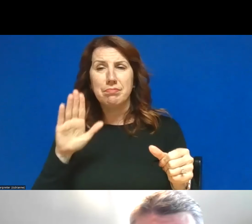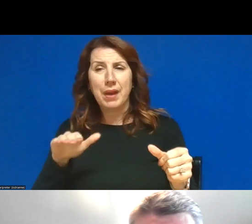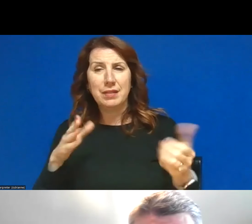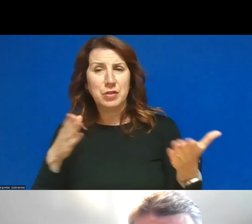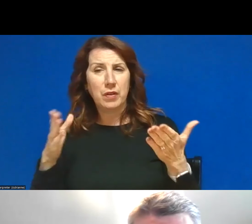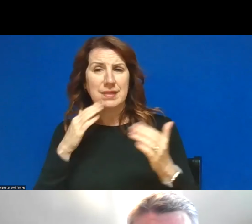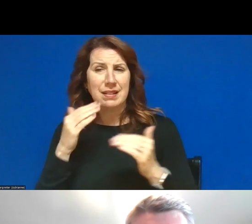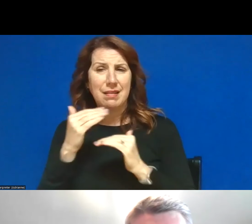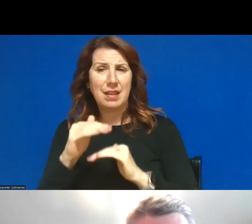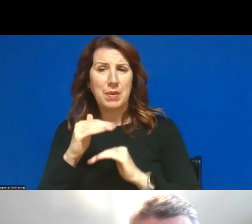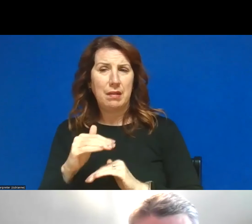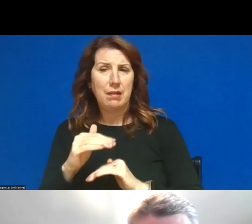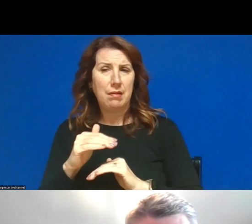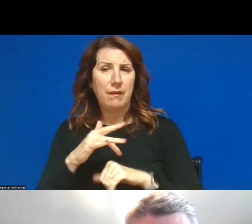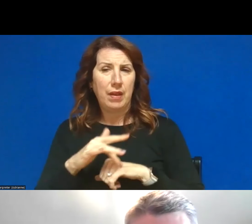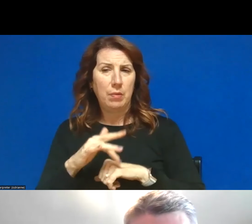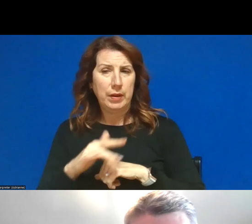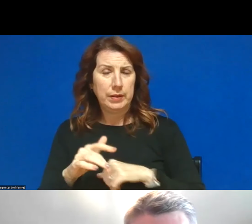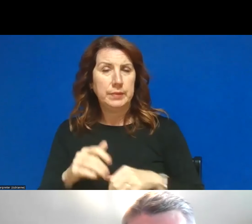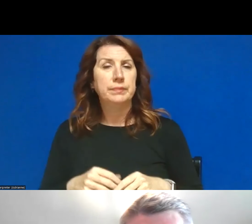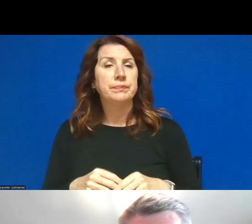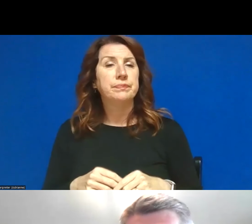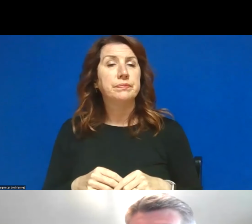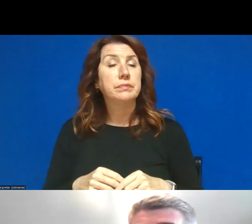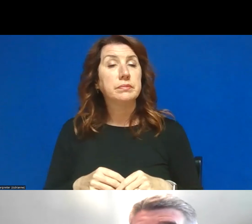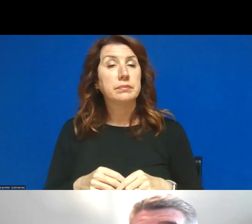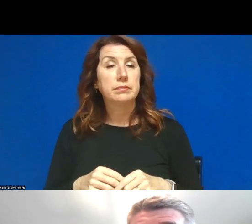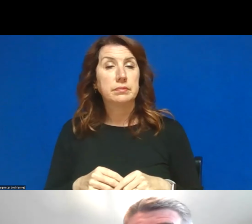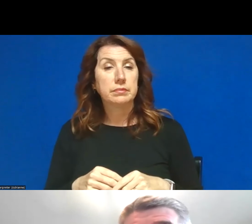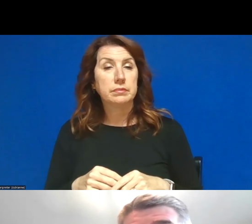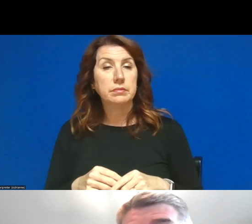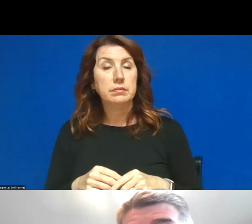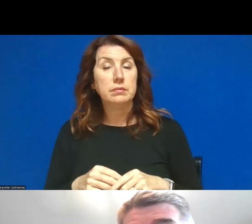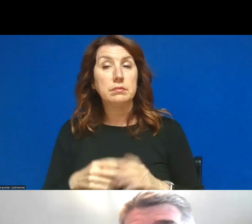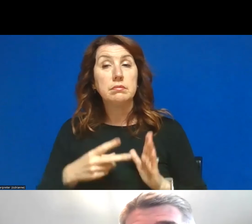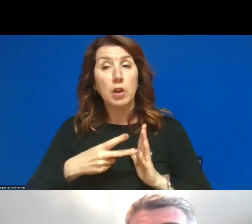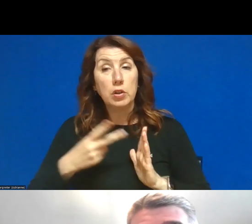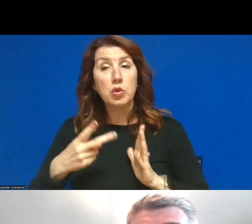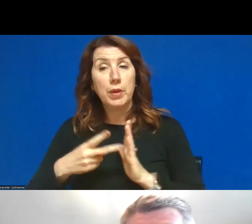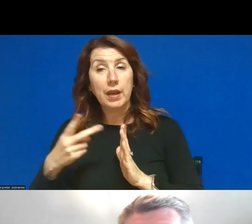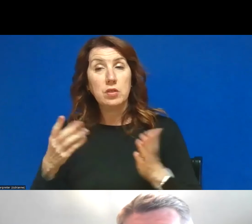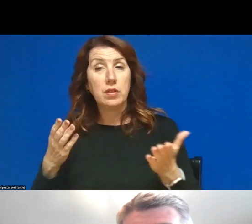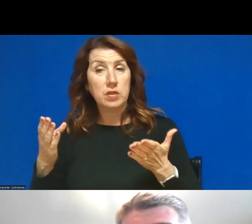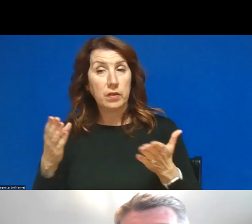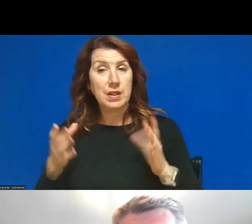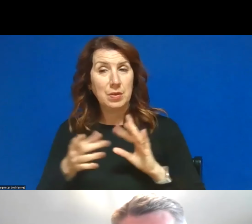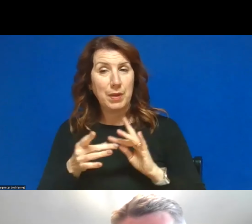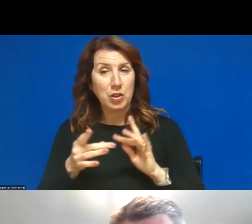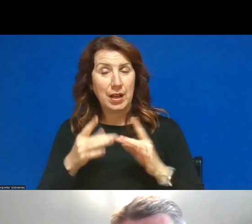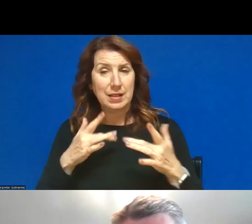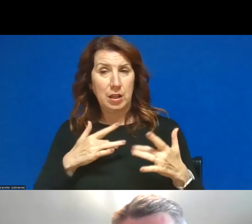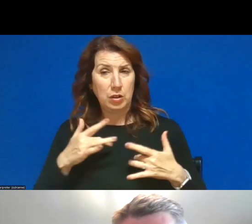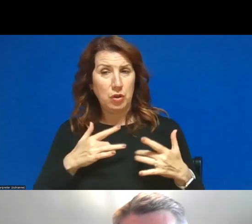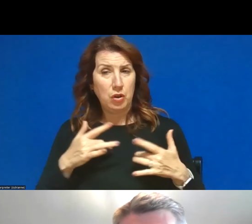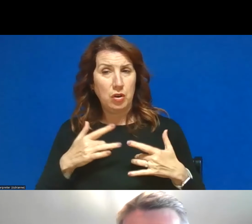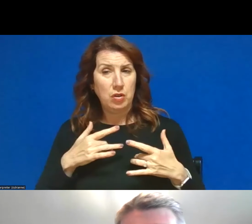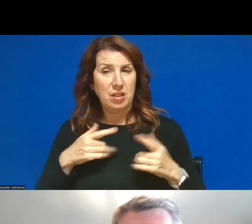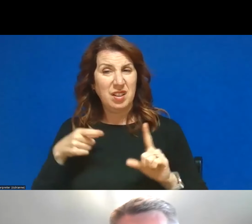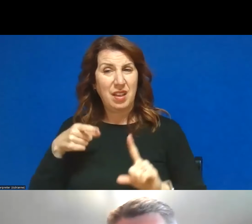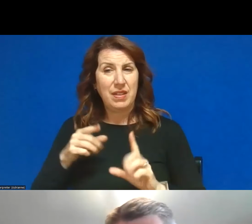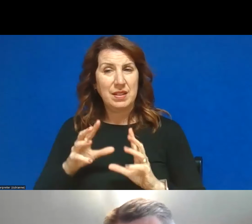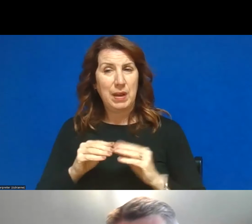limited availability. A bit more detail on top of that. Duplication of services were actually mentioned as a concern in this meeting